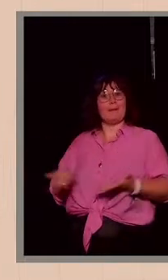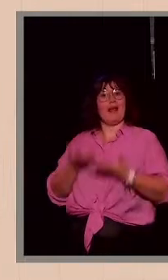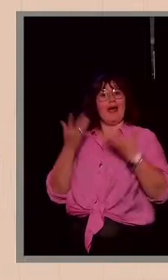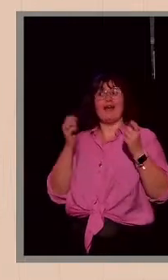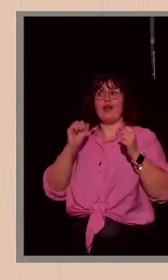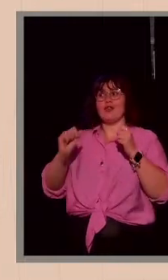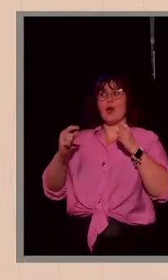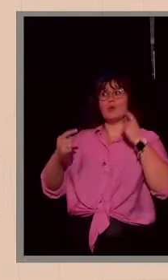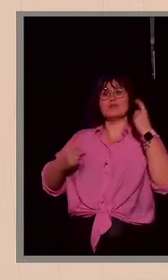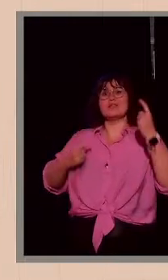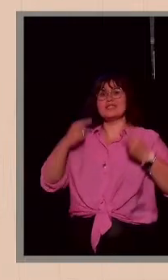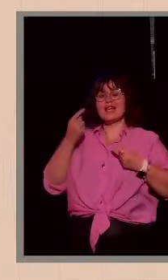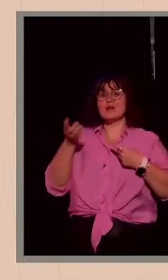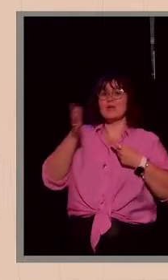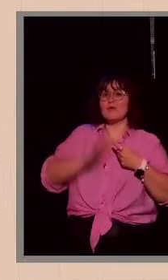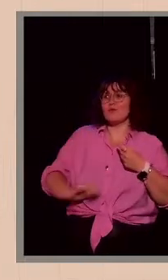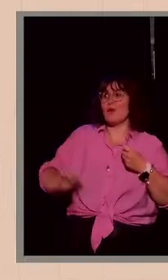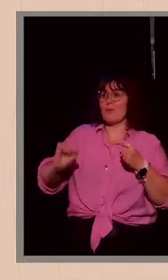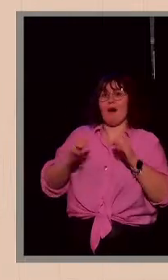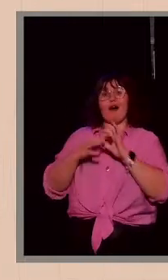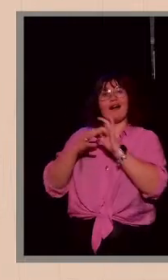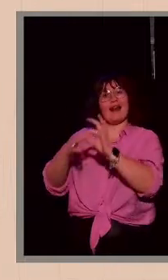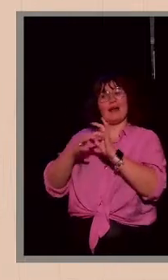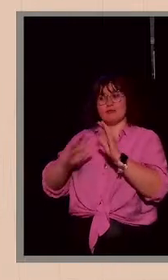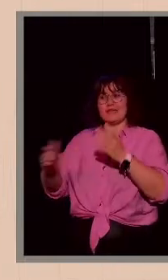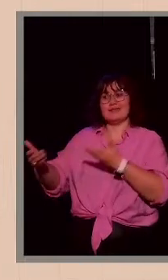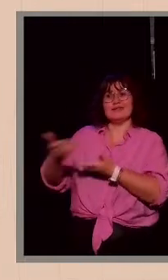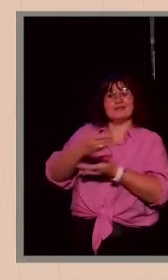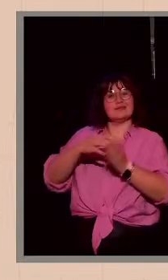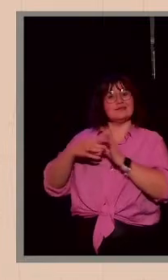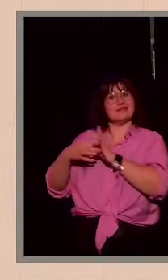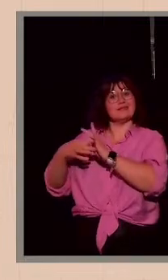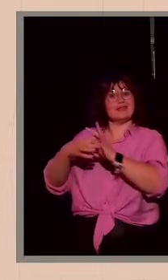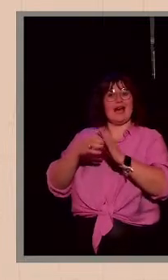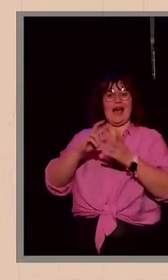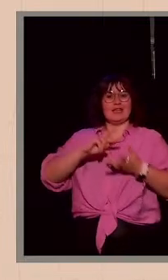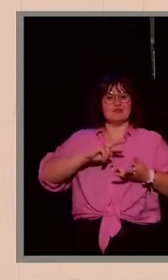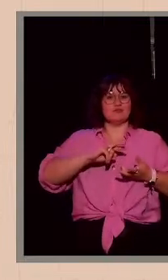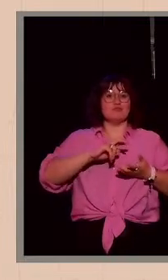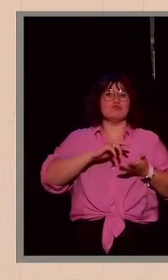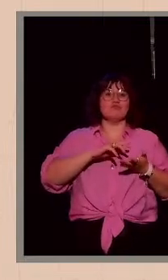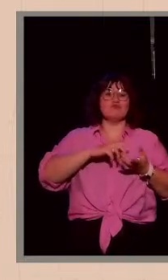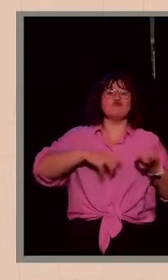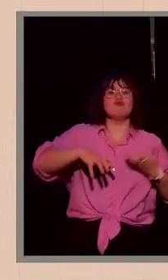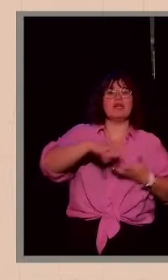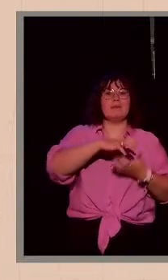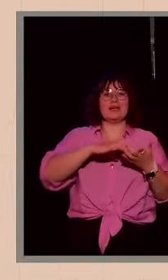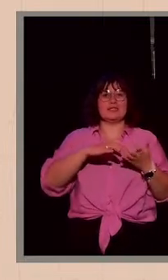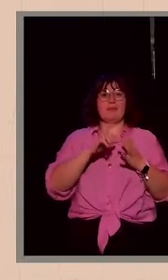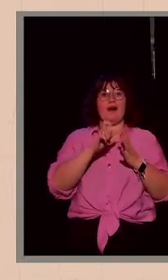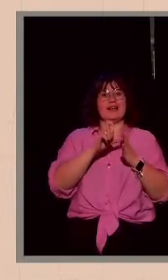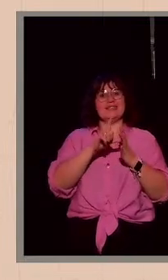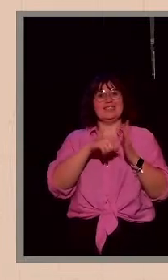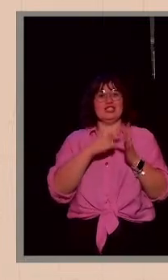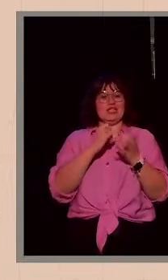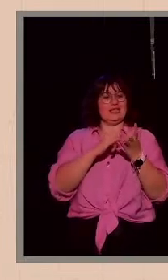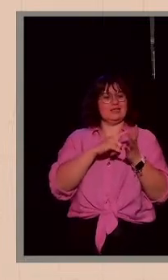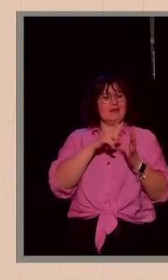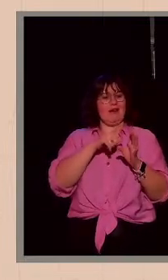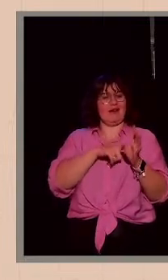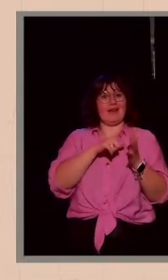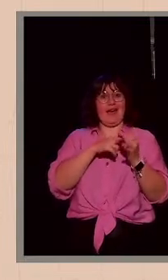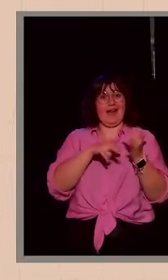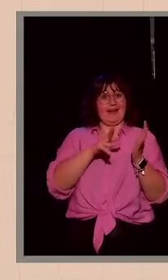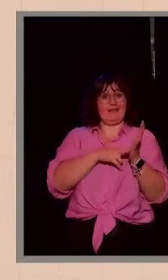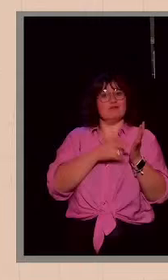sounds made by us and our collaborators and remixed by Sayang, the DJ on the project. Those will play. The lights